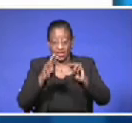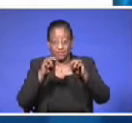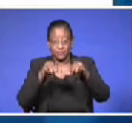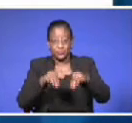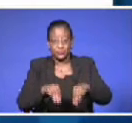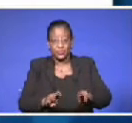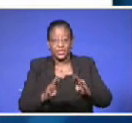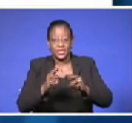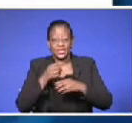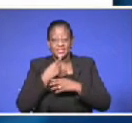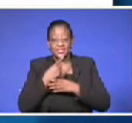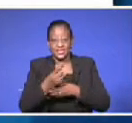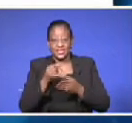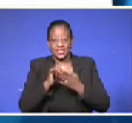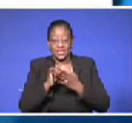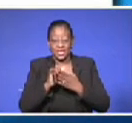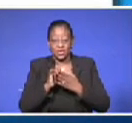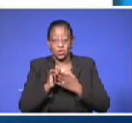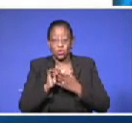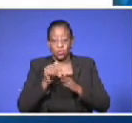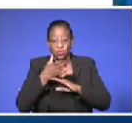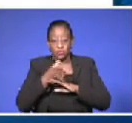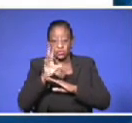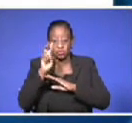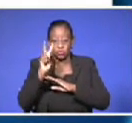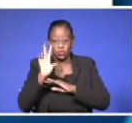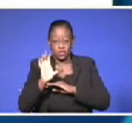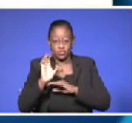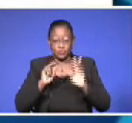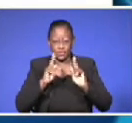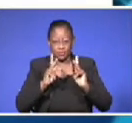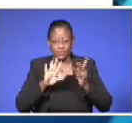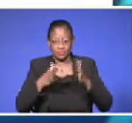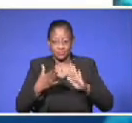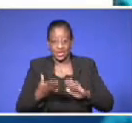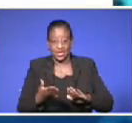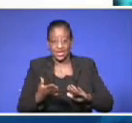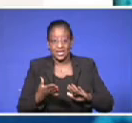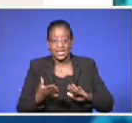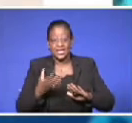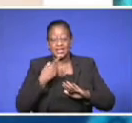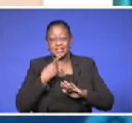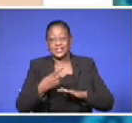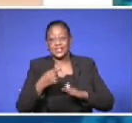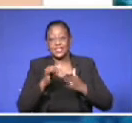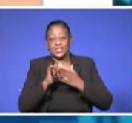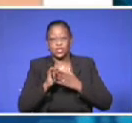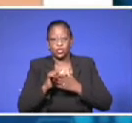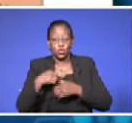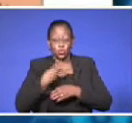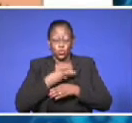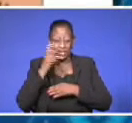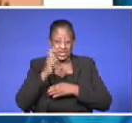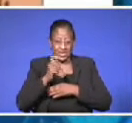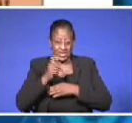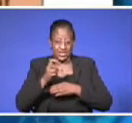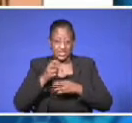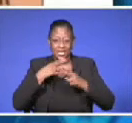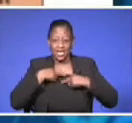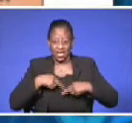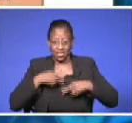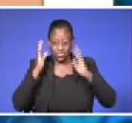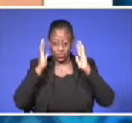264 lives lost to the virus since the start of the pandemic, Dr. Forbes says it will be important to maintain public health measures through a